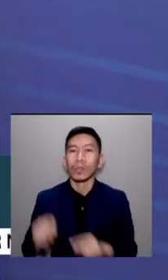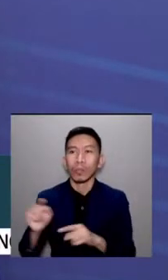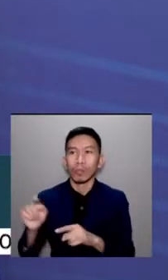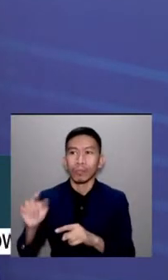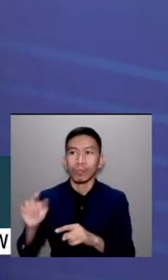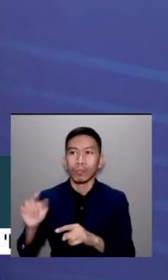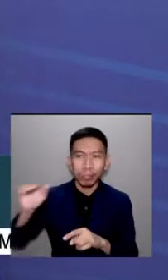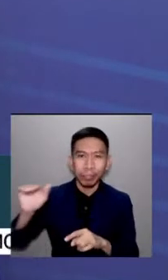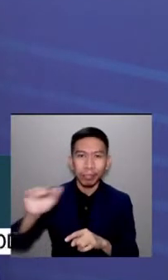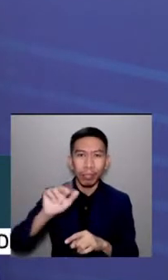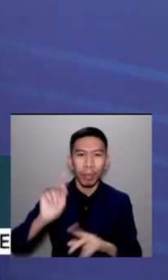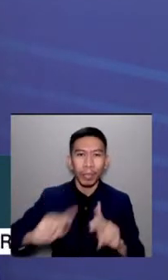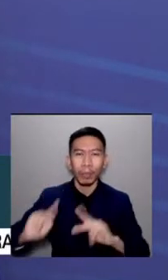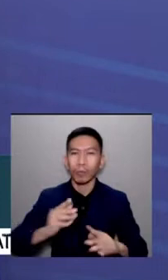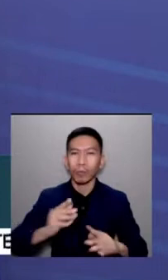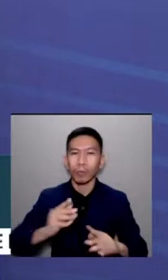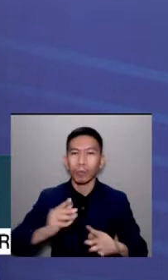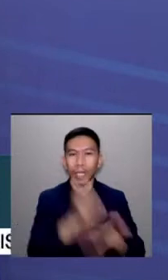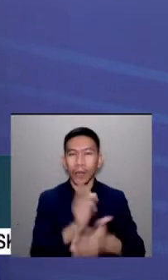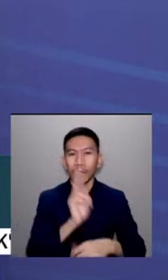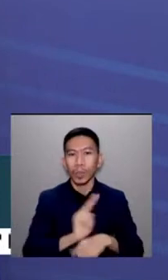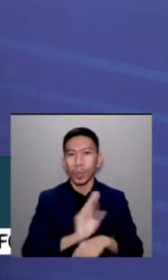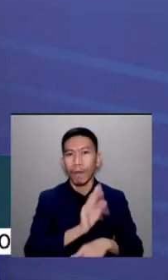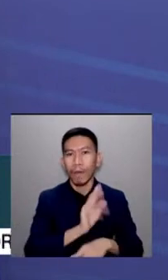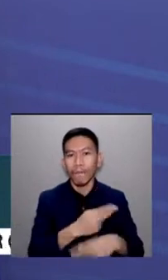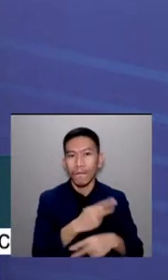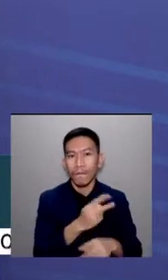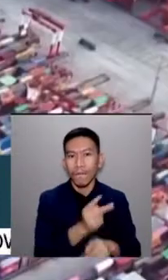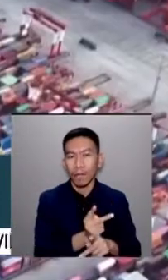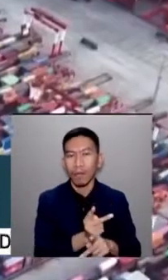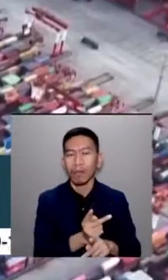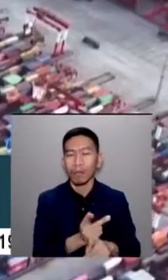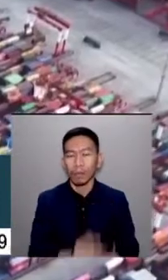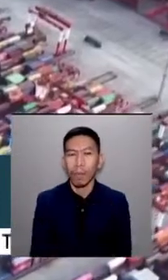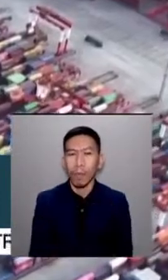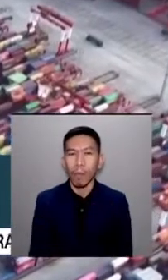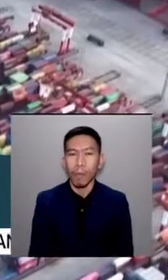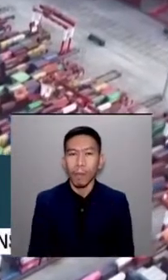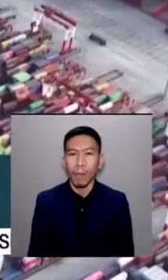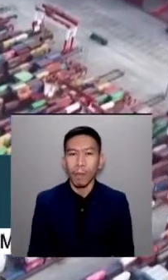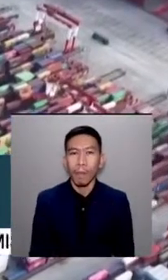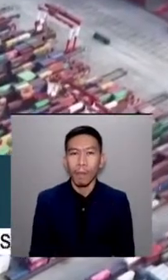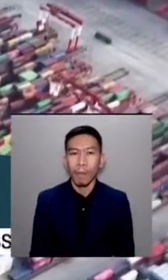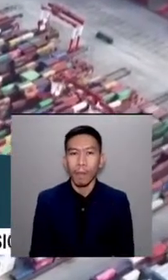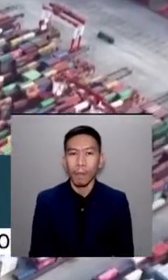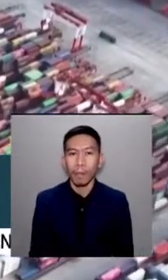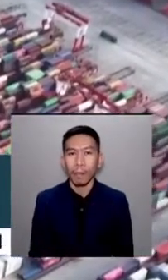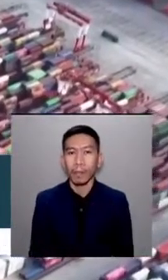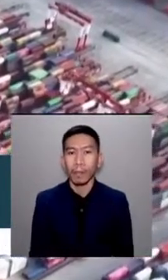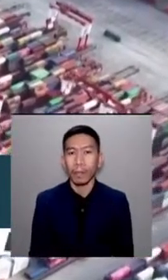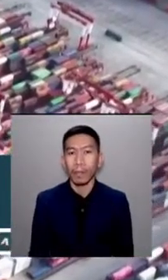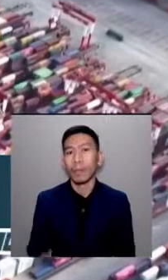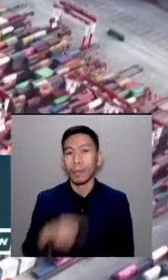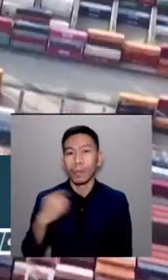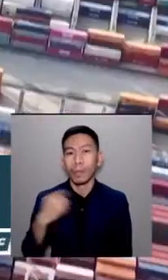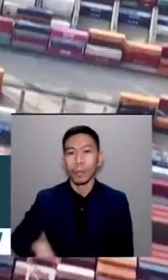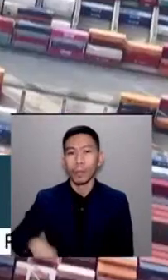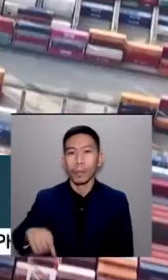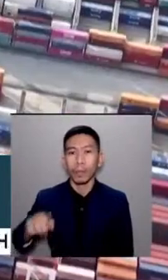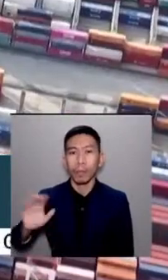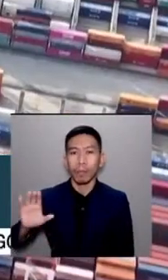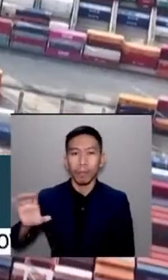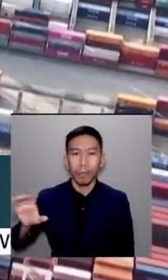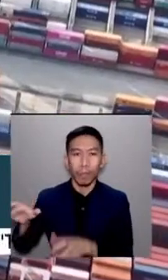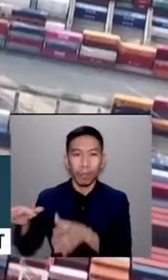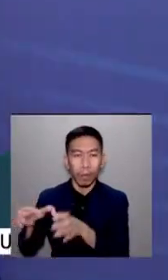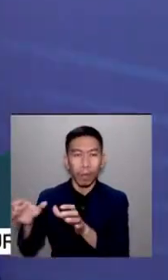in their production, otherwise they may face import restrictions. In fact, China's own customs statistics